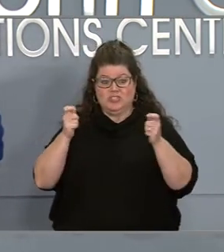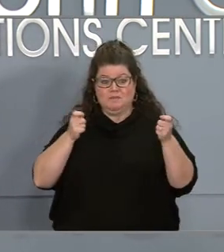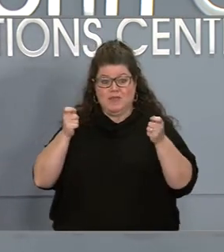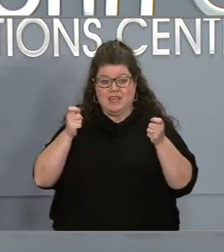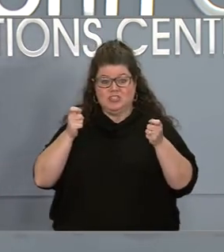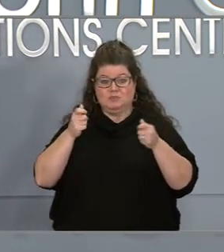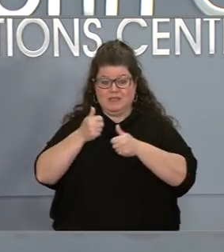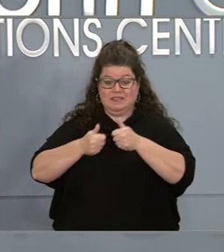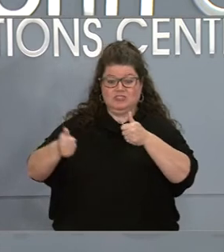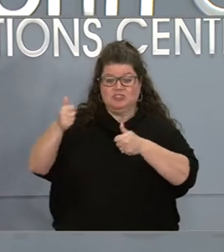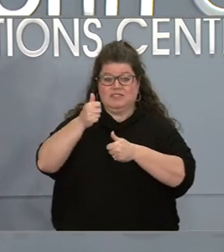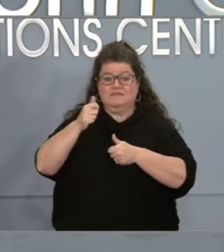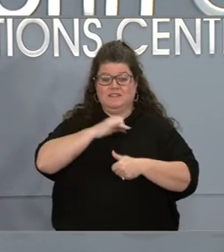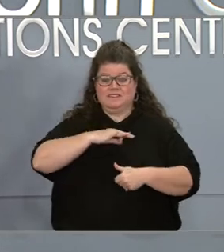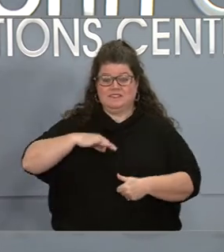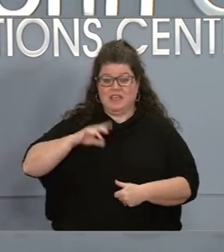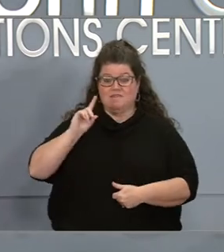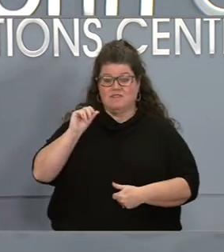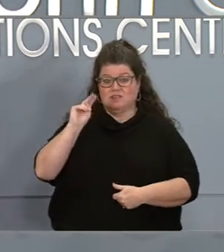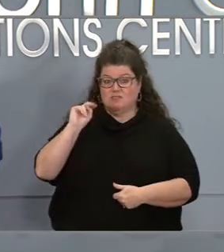Staff, Don Campbell. Don?